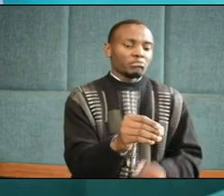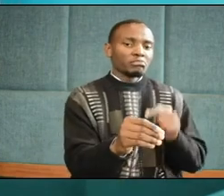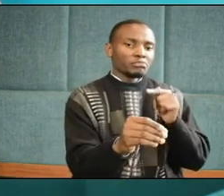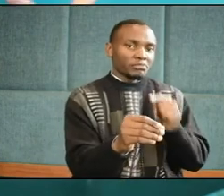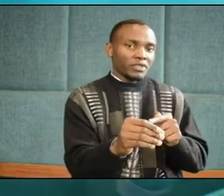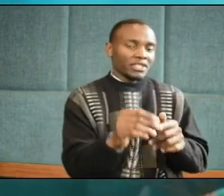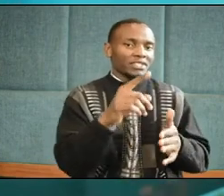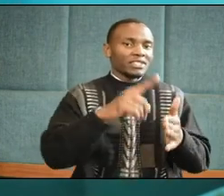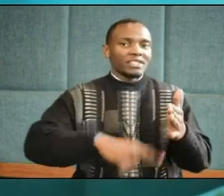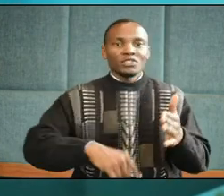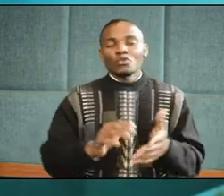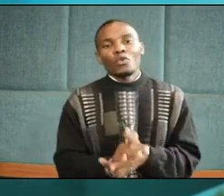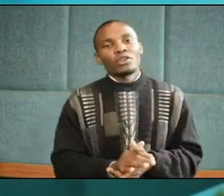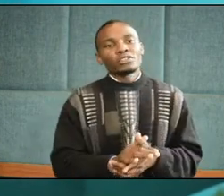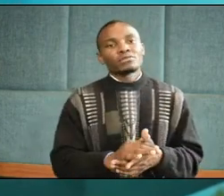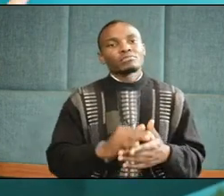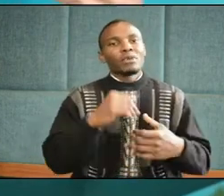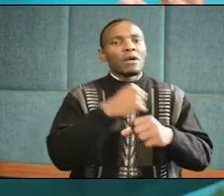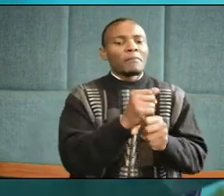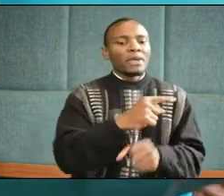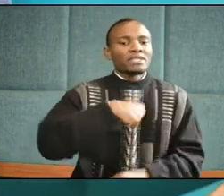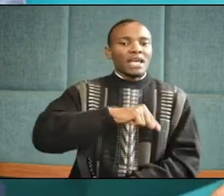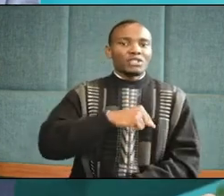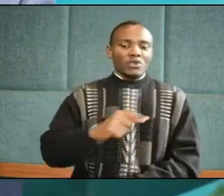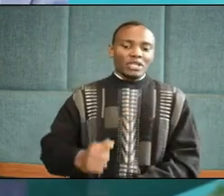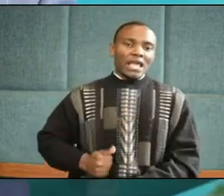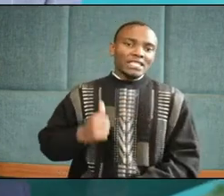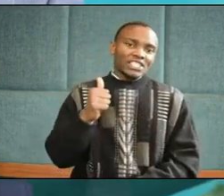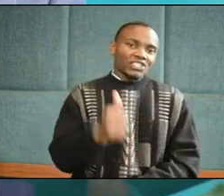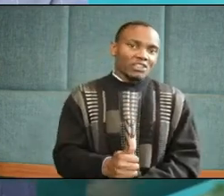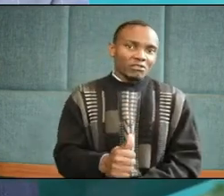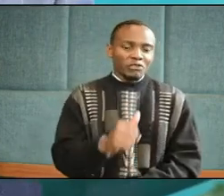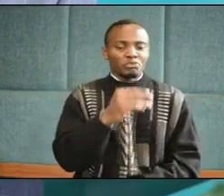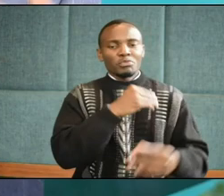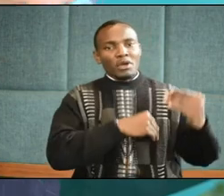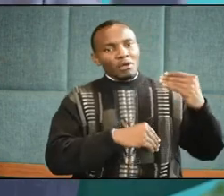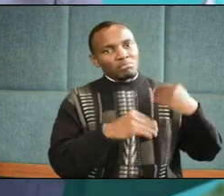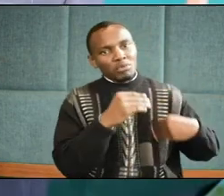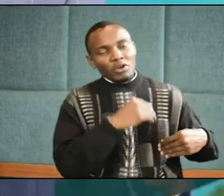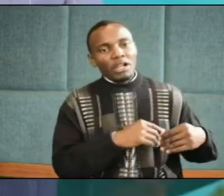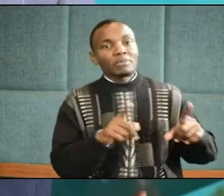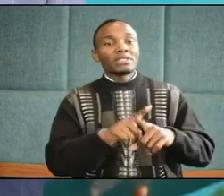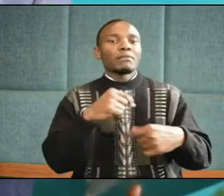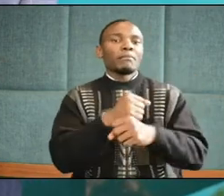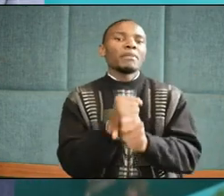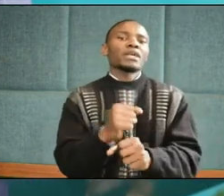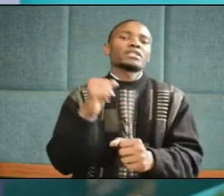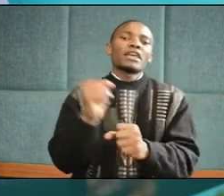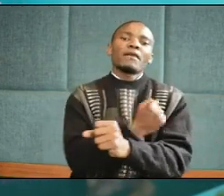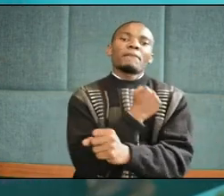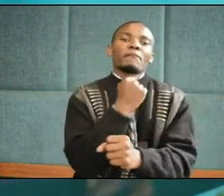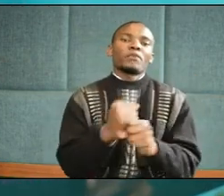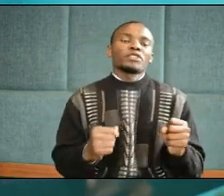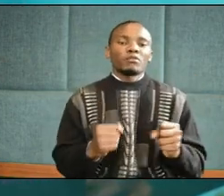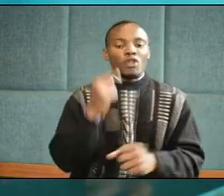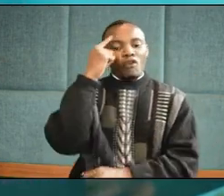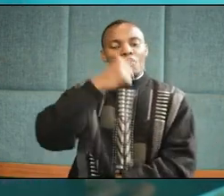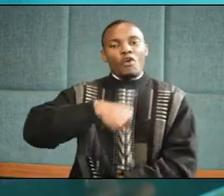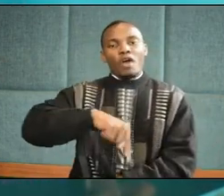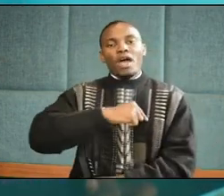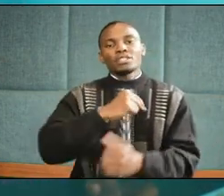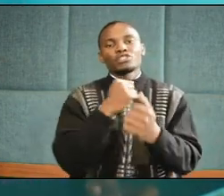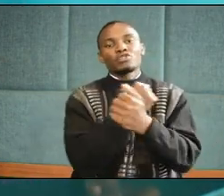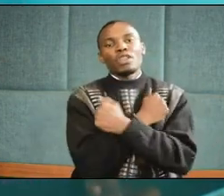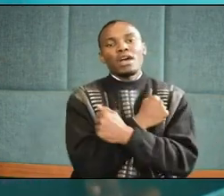what breeds selfishness, bringing corruption, and making it impossible for us to love one